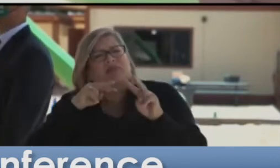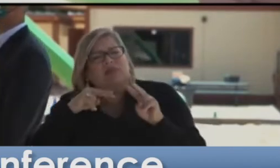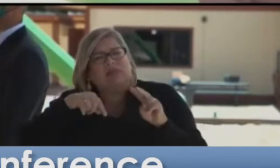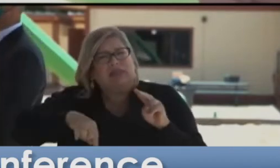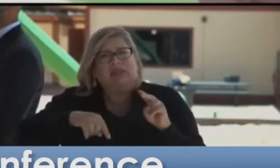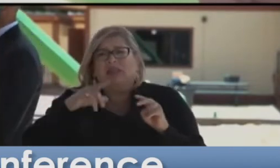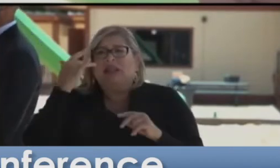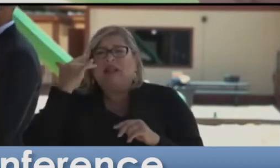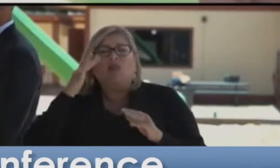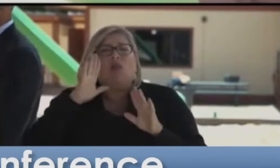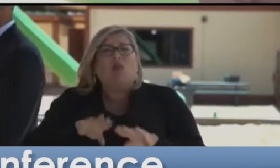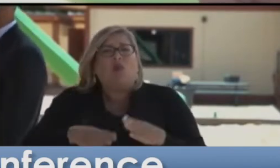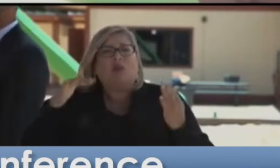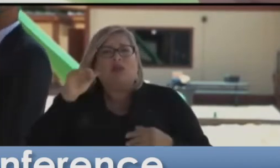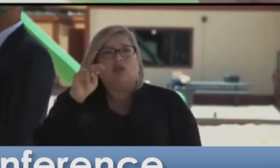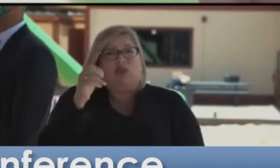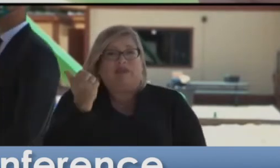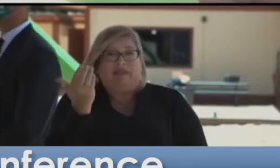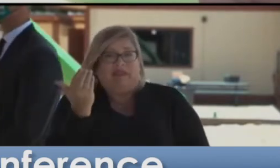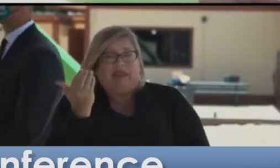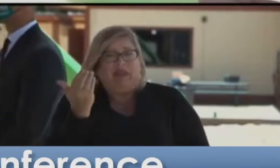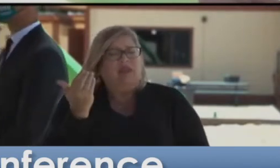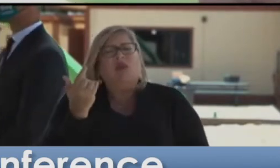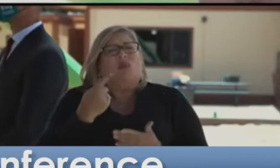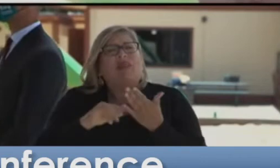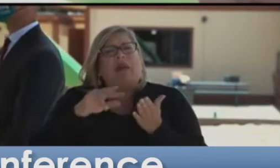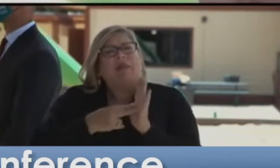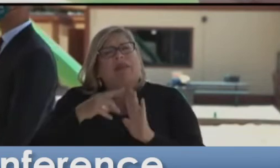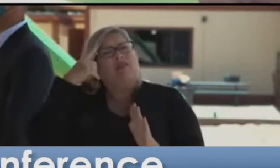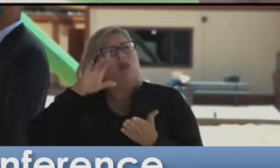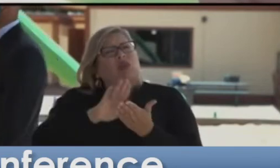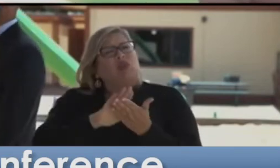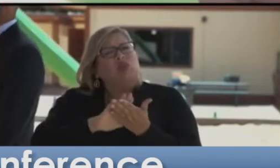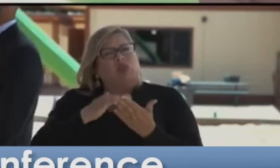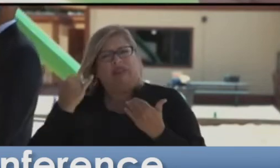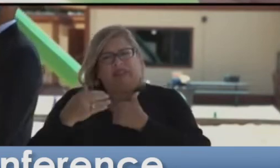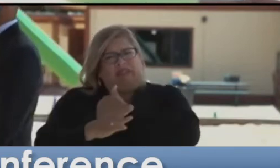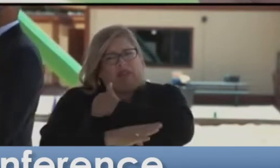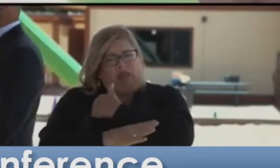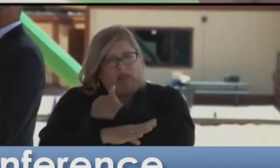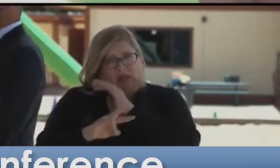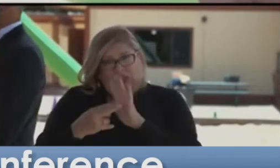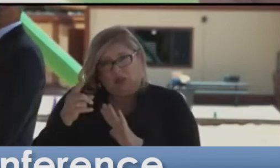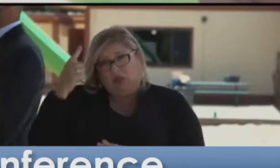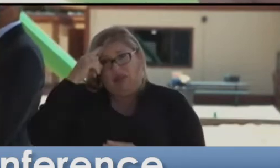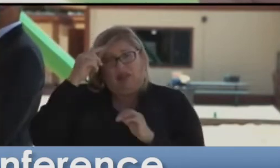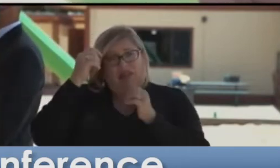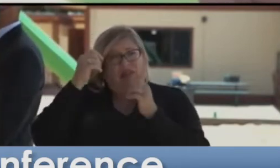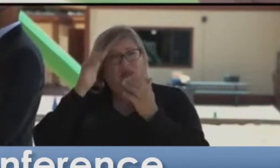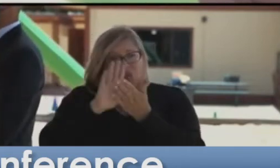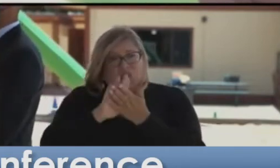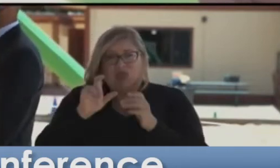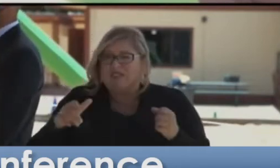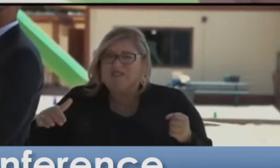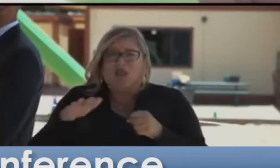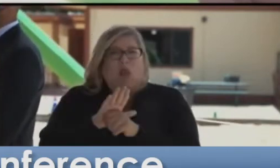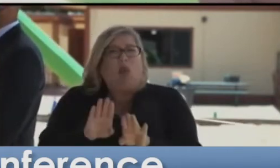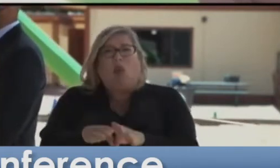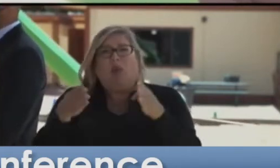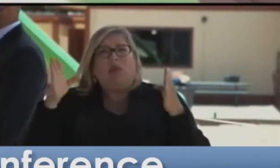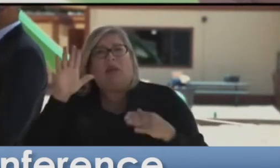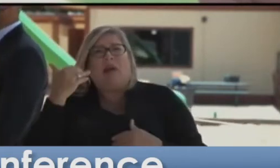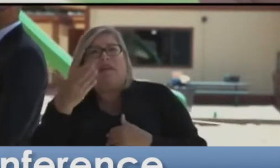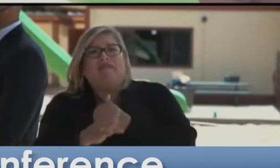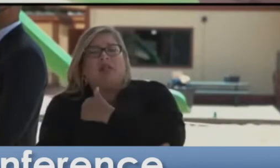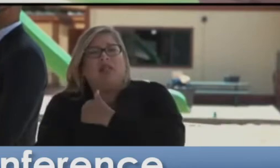mean for education come this fall? And is it your belief that schools should be fully reopened come the fall? Yeah, it is